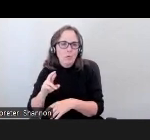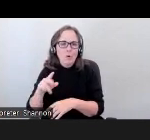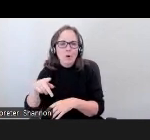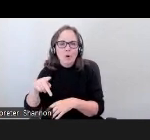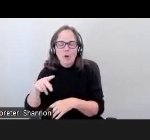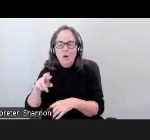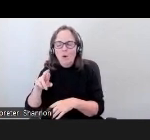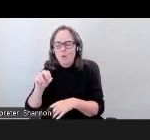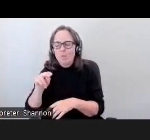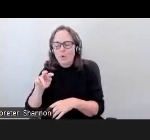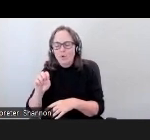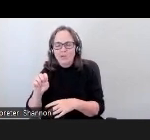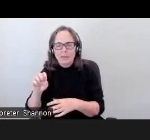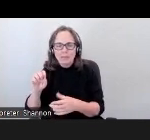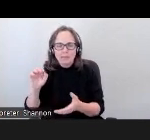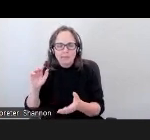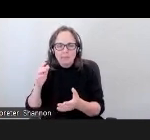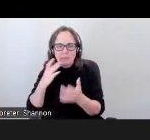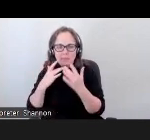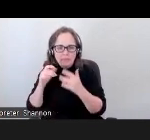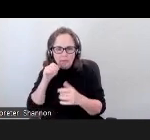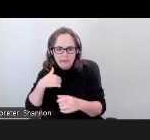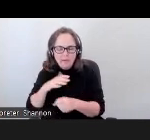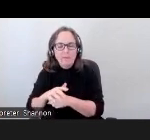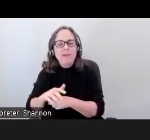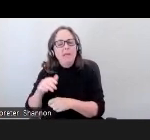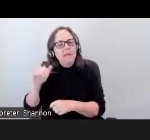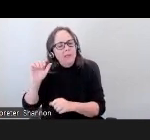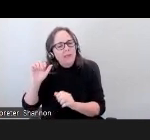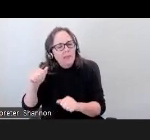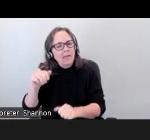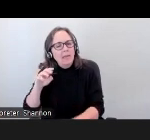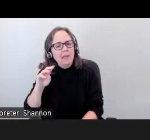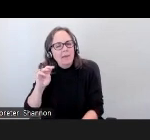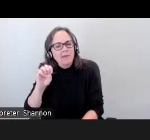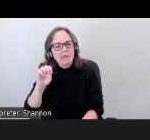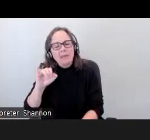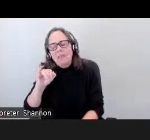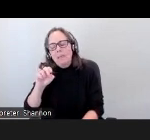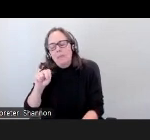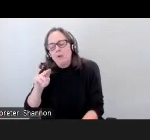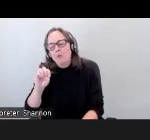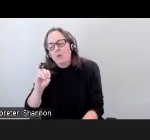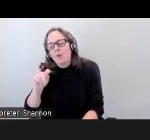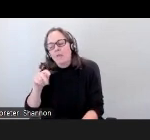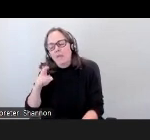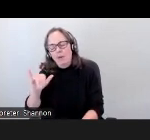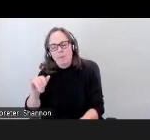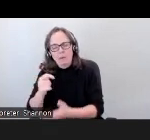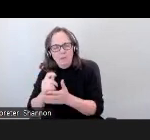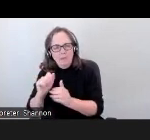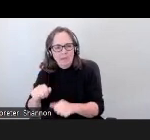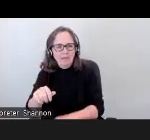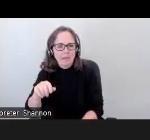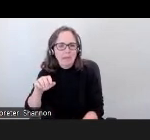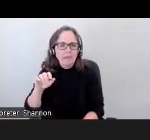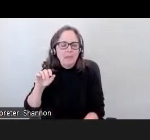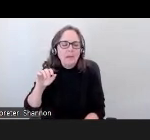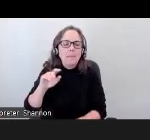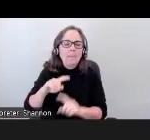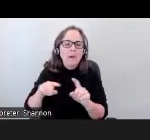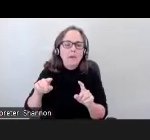can use immunotherapy to treat their cancer. It's currently approved for advanced stage and metastatic colorectal cancer, but